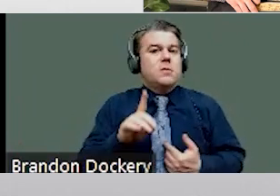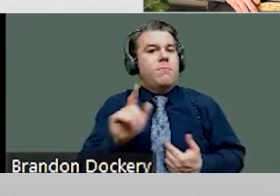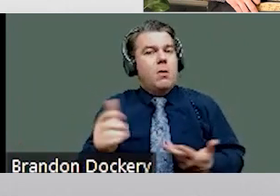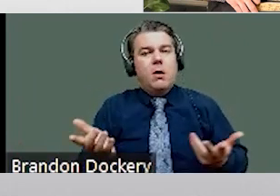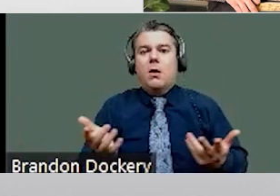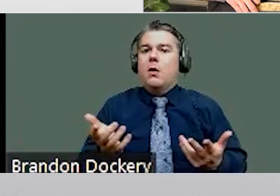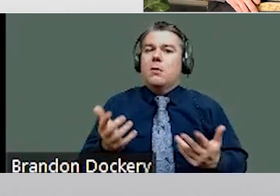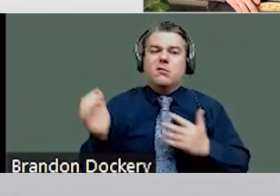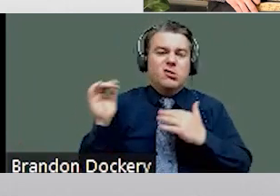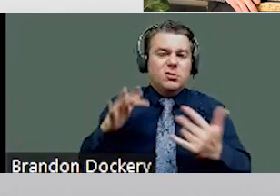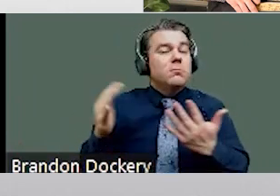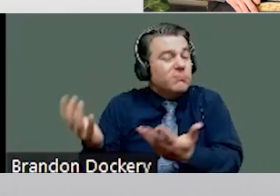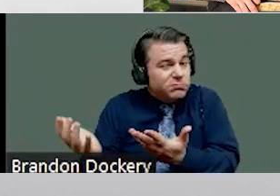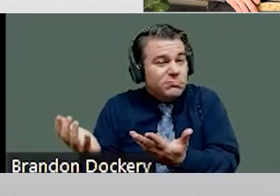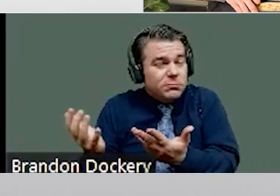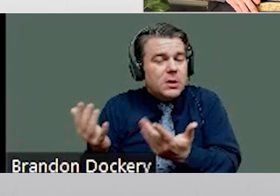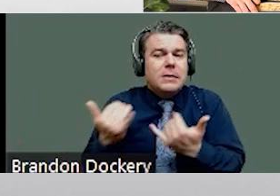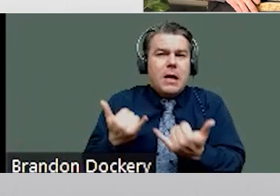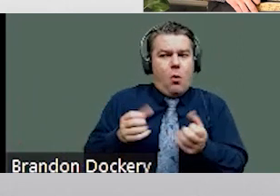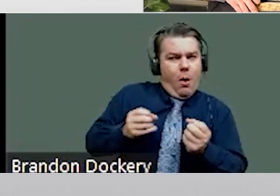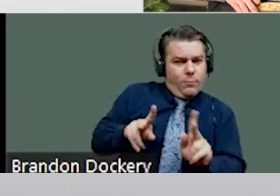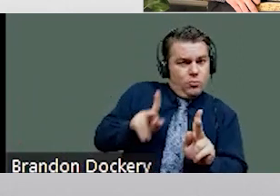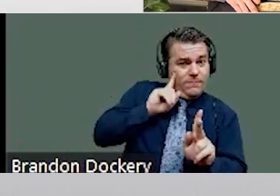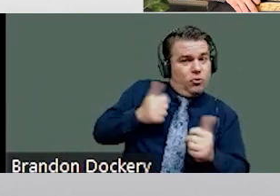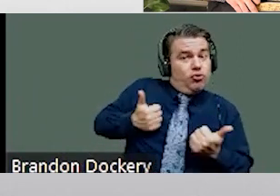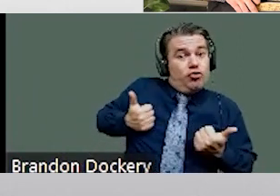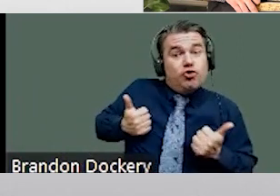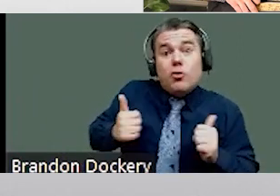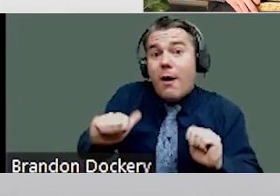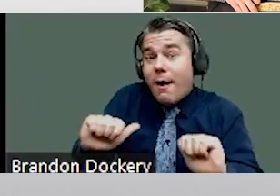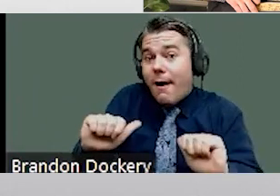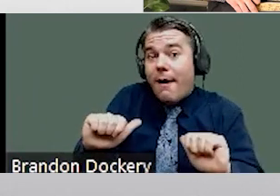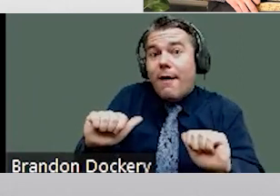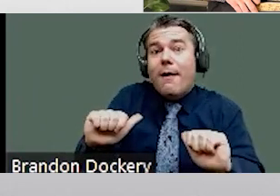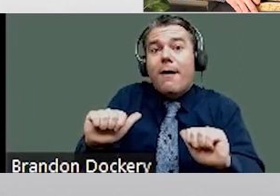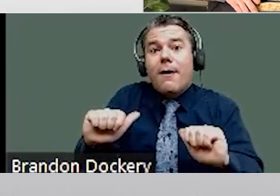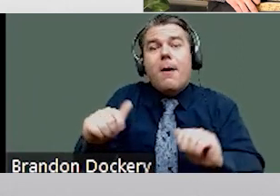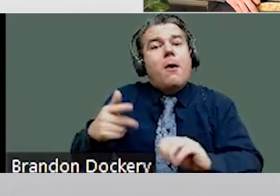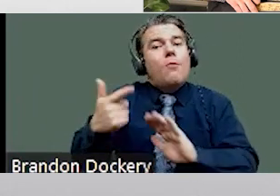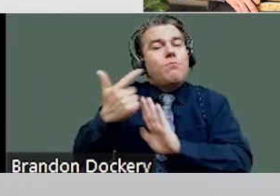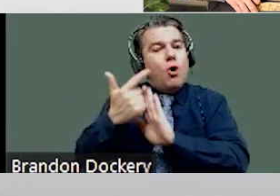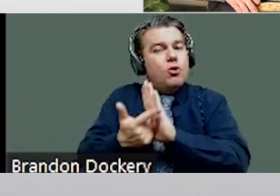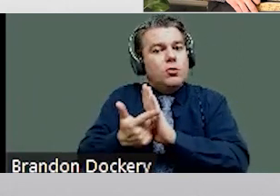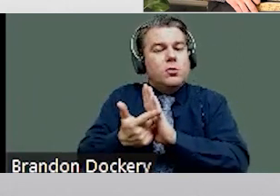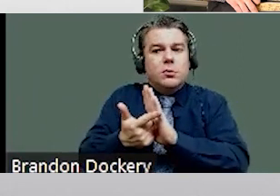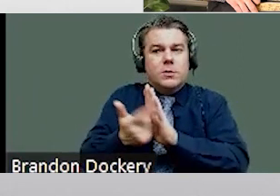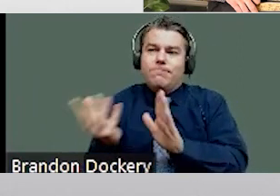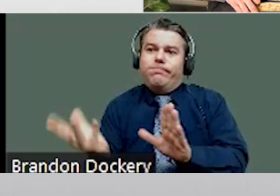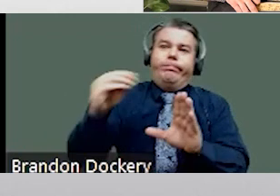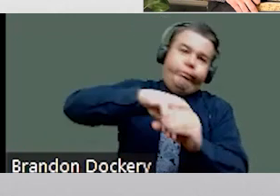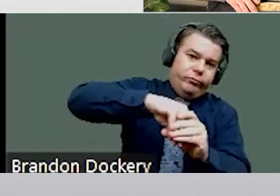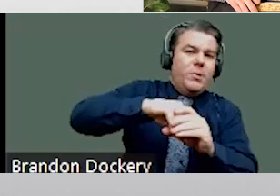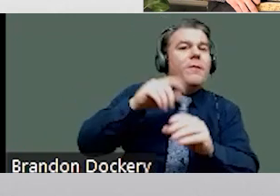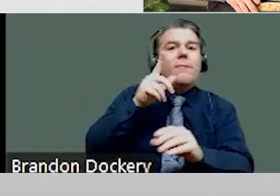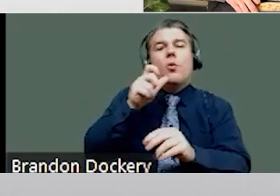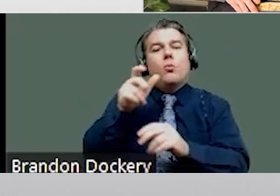combat. And so it was an opportunity to try to, in policy, make some provisions